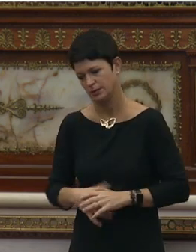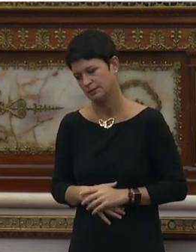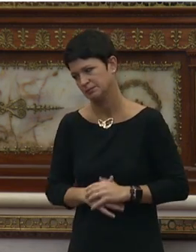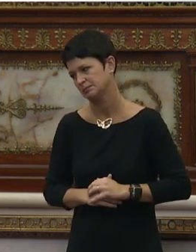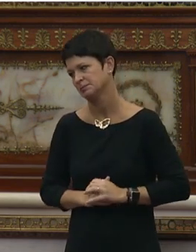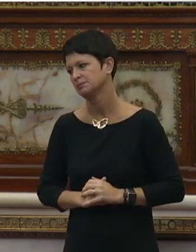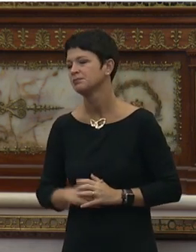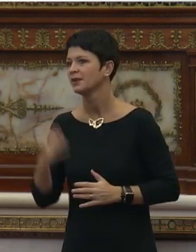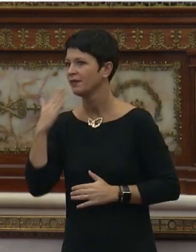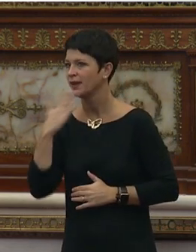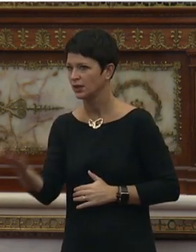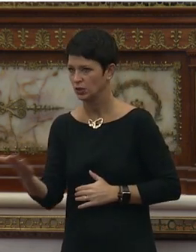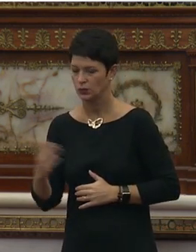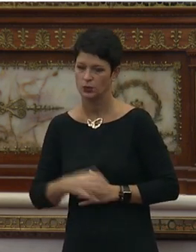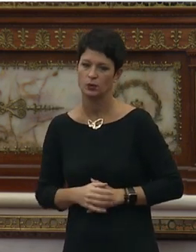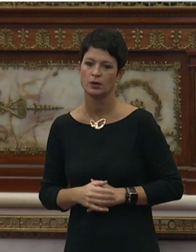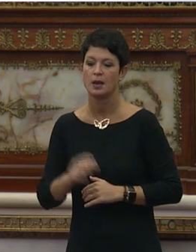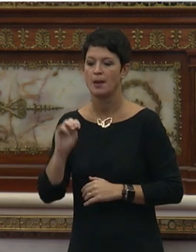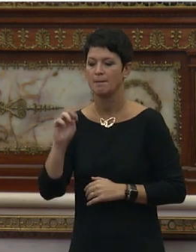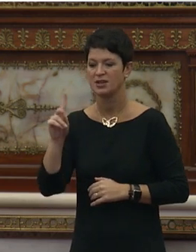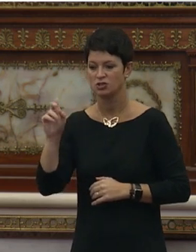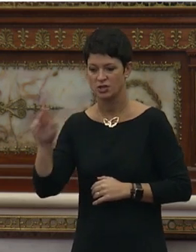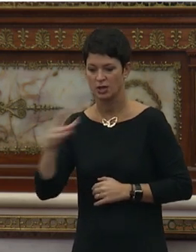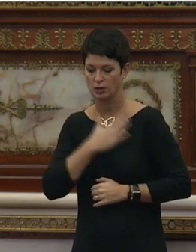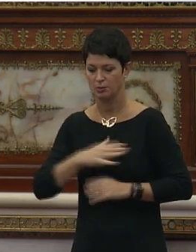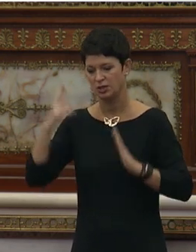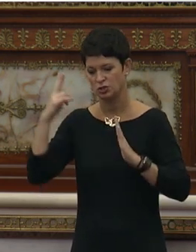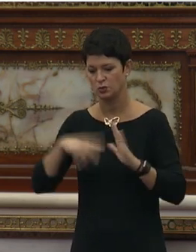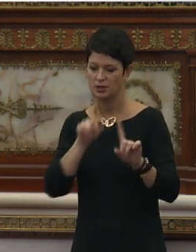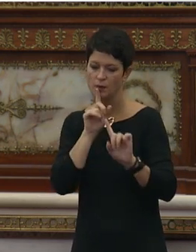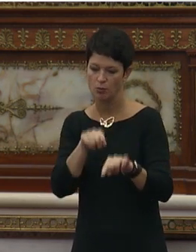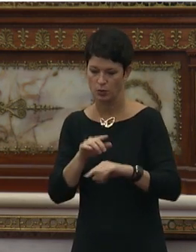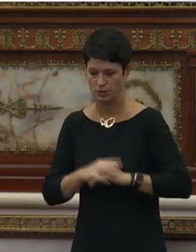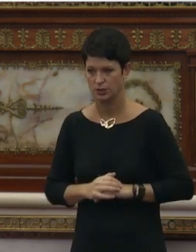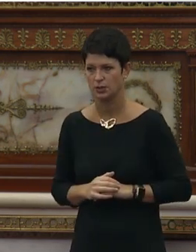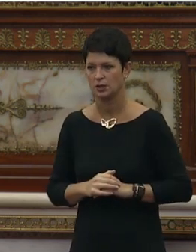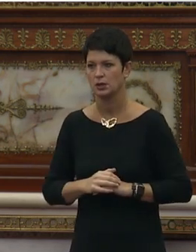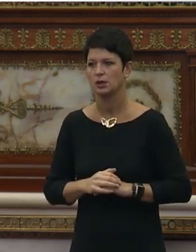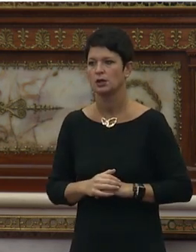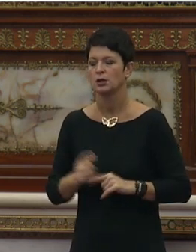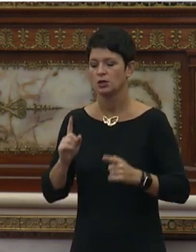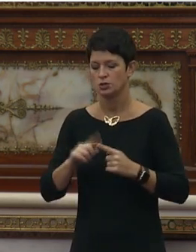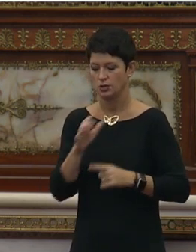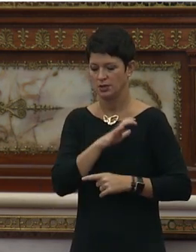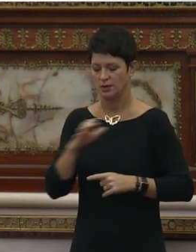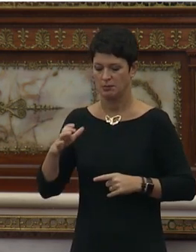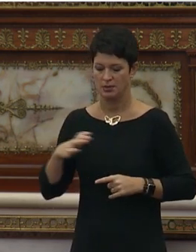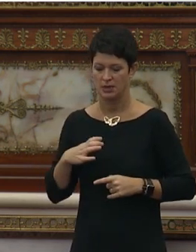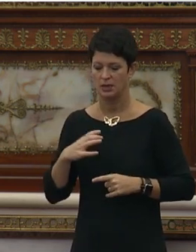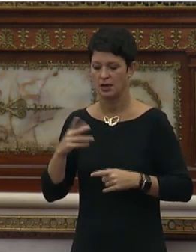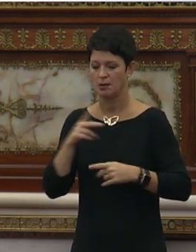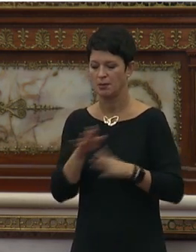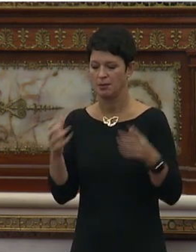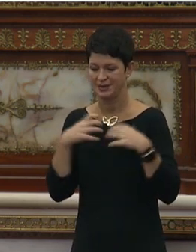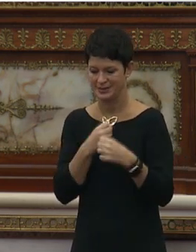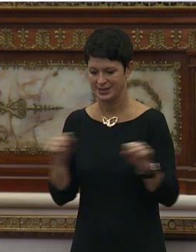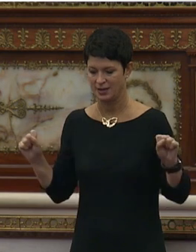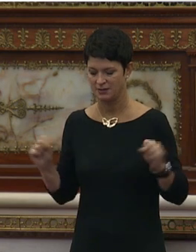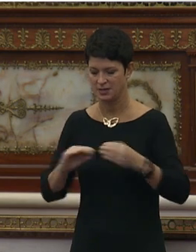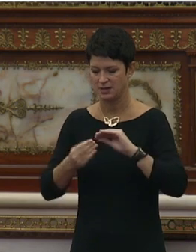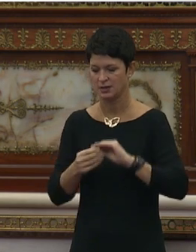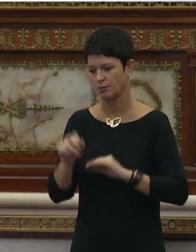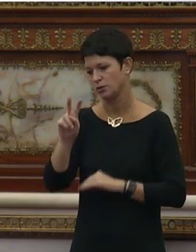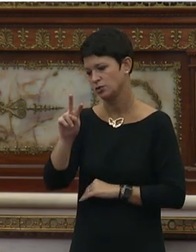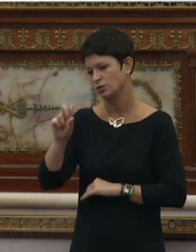recommendation. Thank you. Mr. Decker, would you please read the report? The Committee on Public Safety, to which is referred Bill